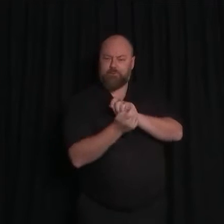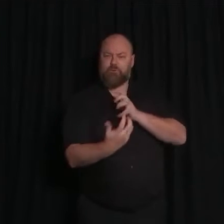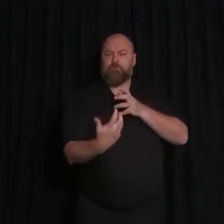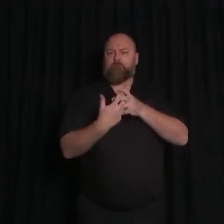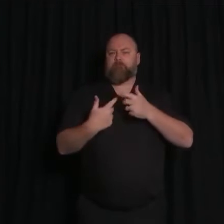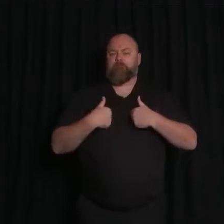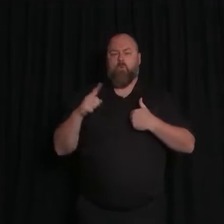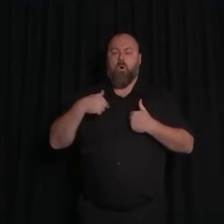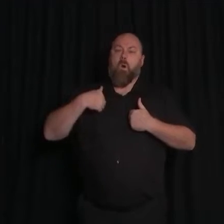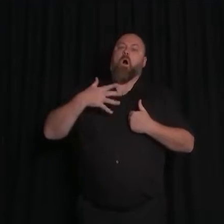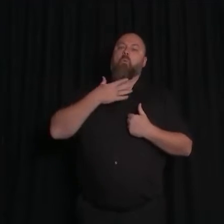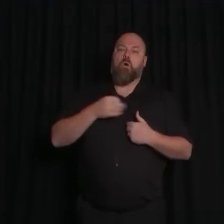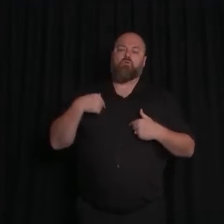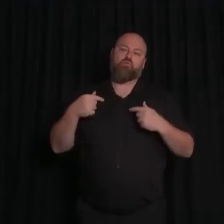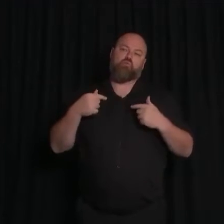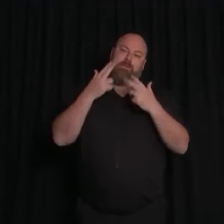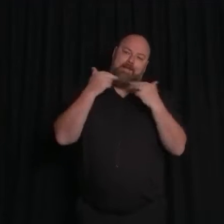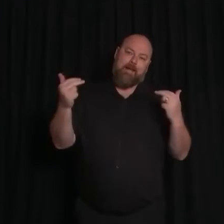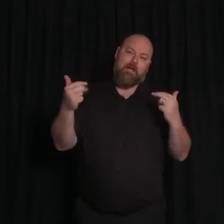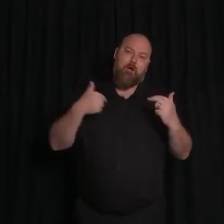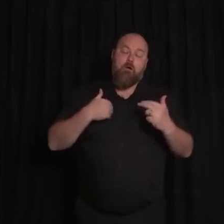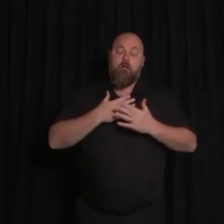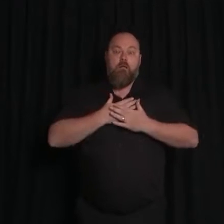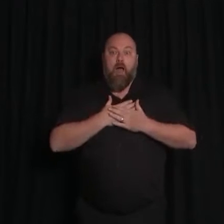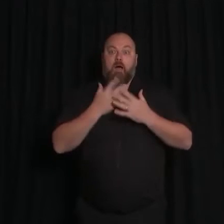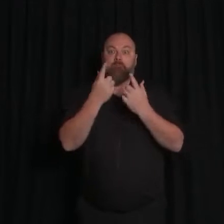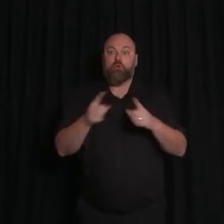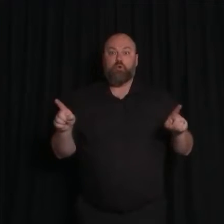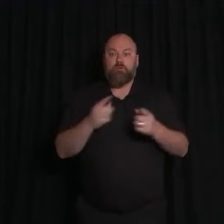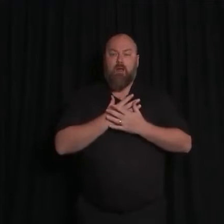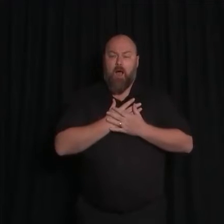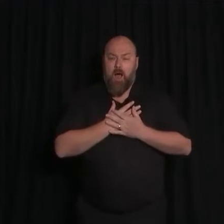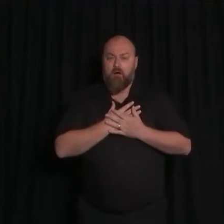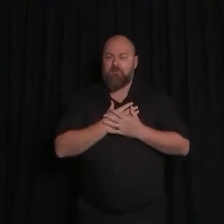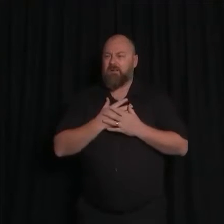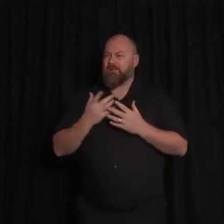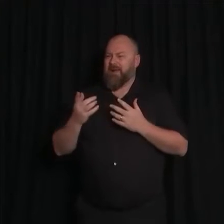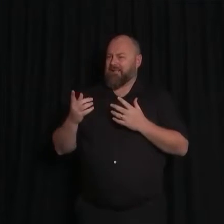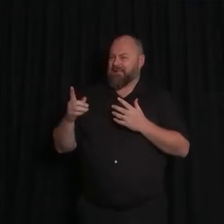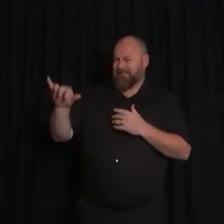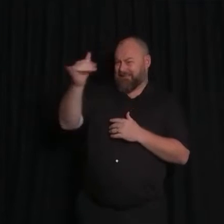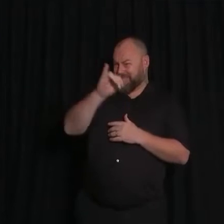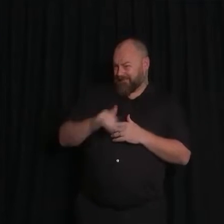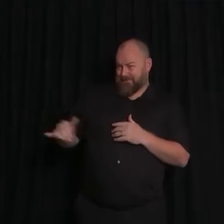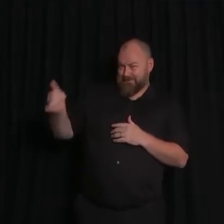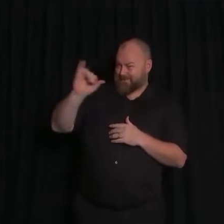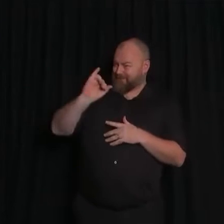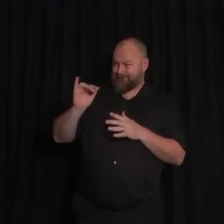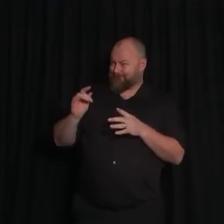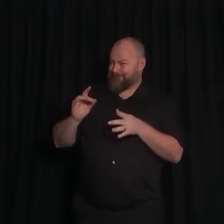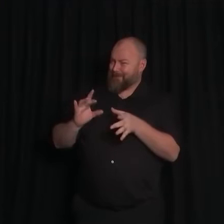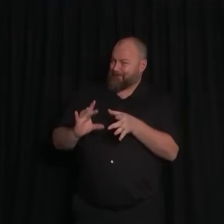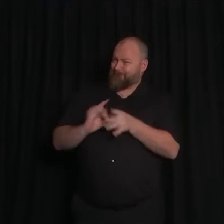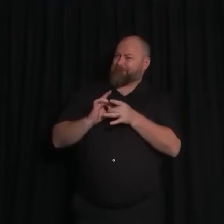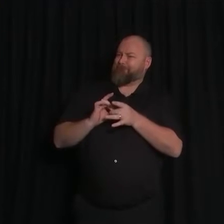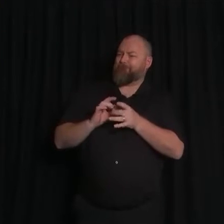to sing about? Because I loved all this music, but I didn't find that there was something relatable for me, that there